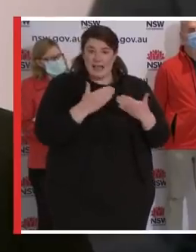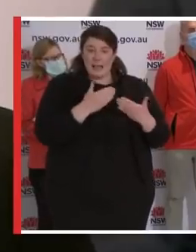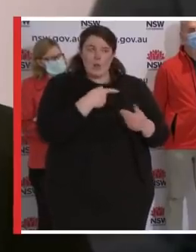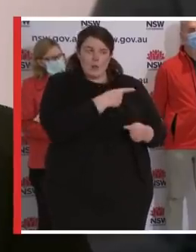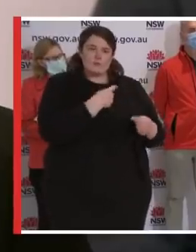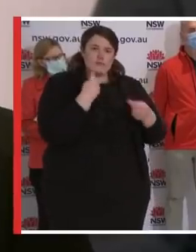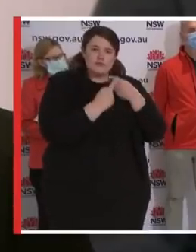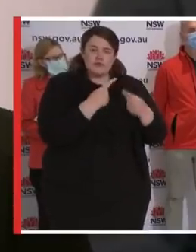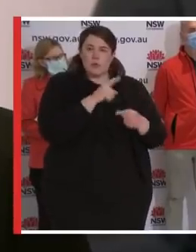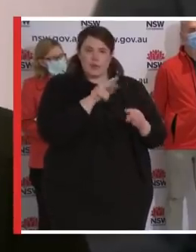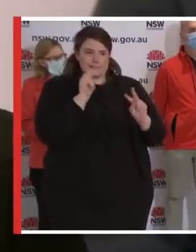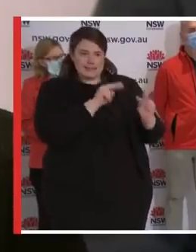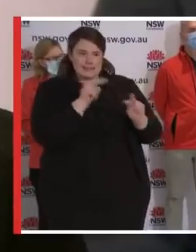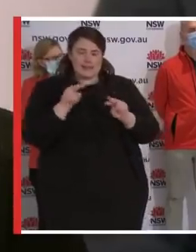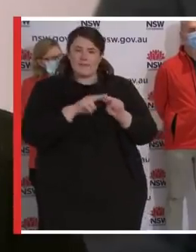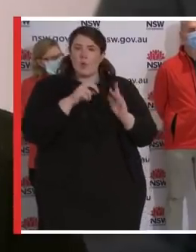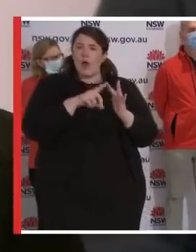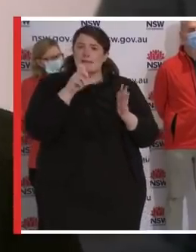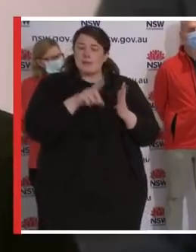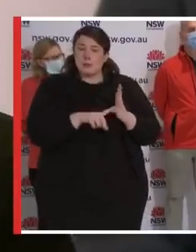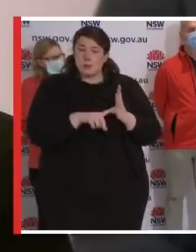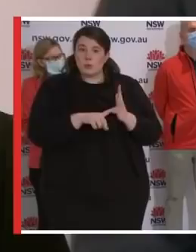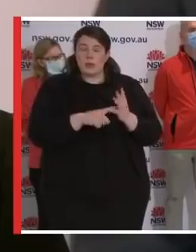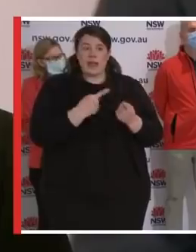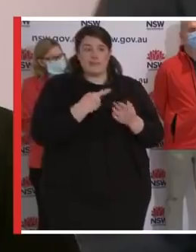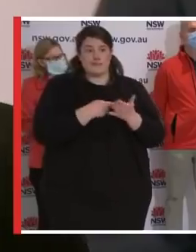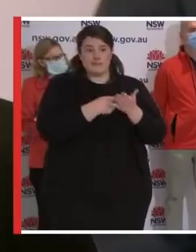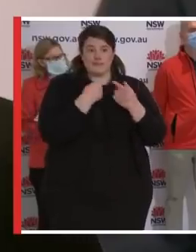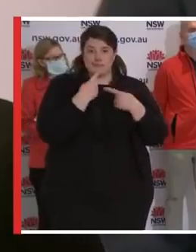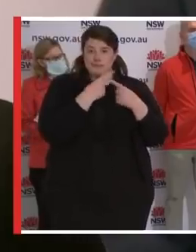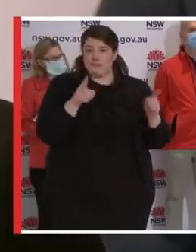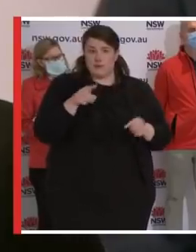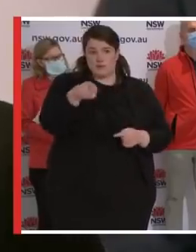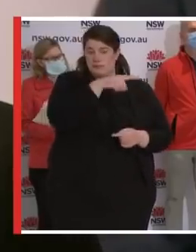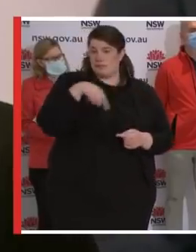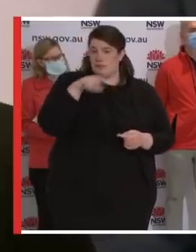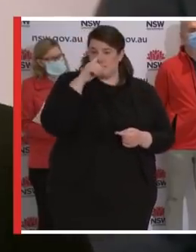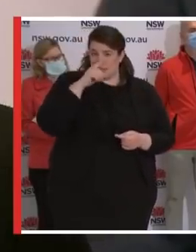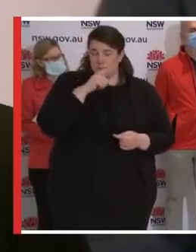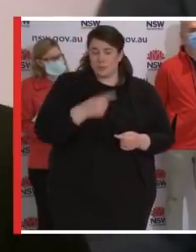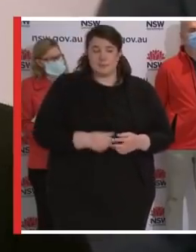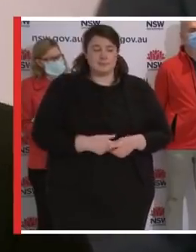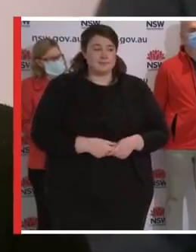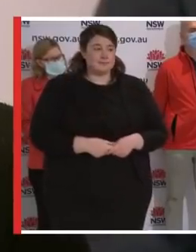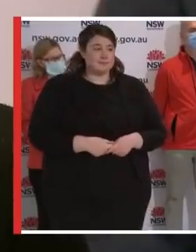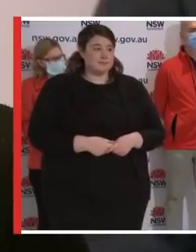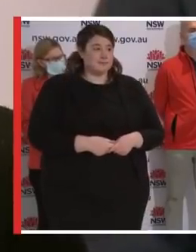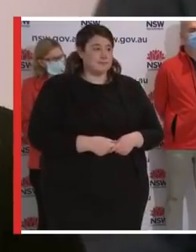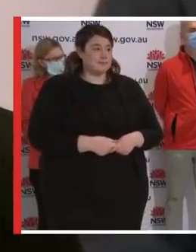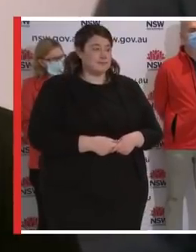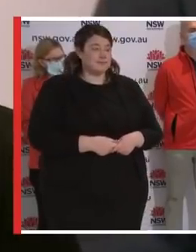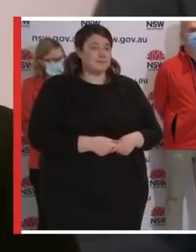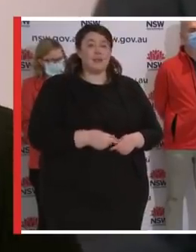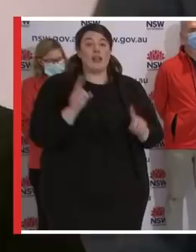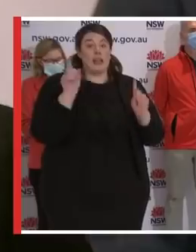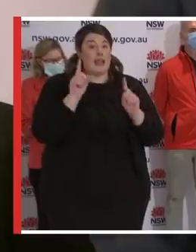he's recommending to the great citizens of our state in relation to dealing with COVID. So a big welcome to Dr. Richard, and what we'll do is obviously